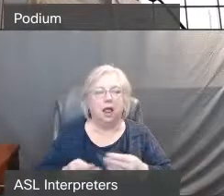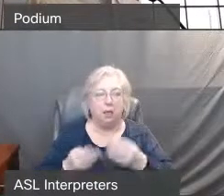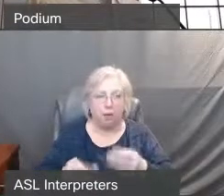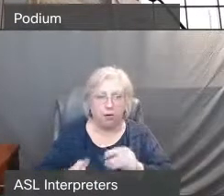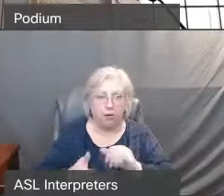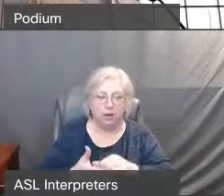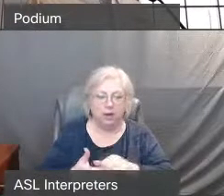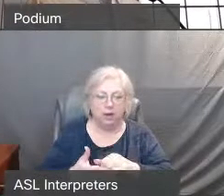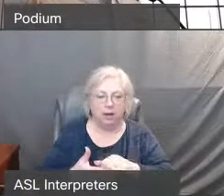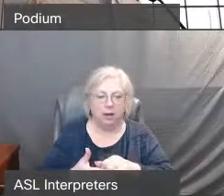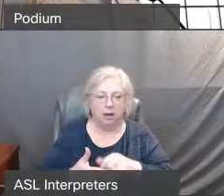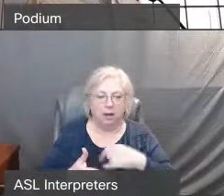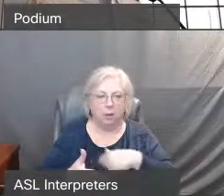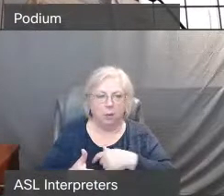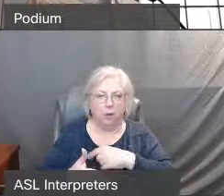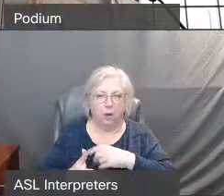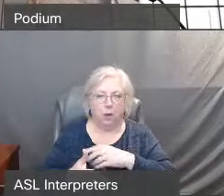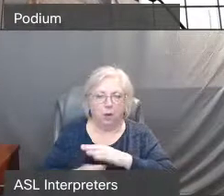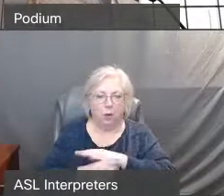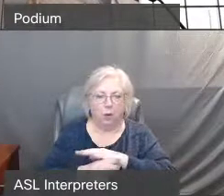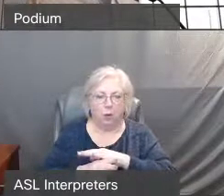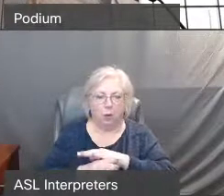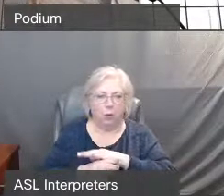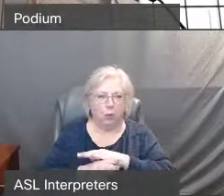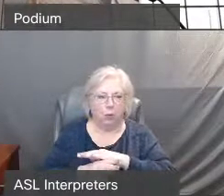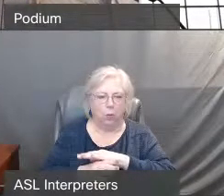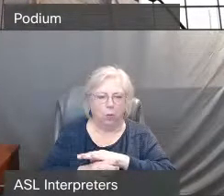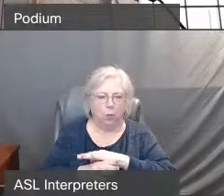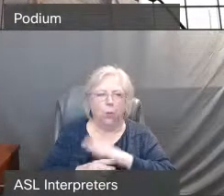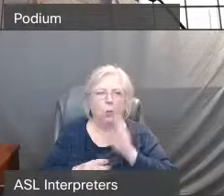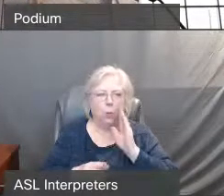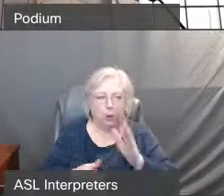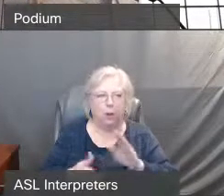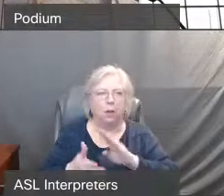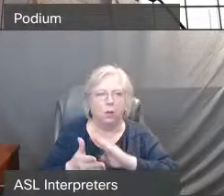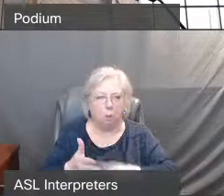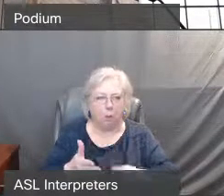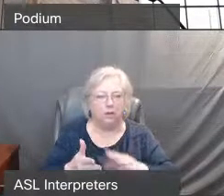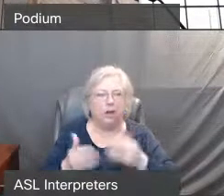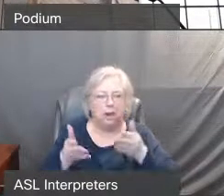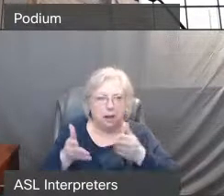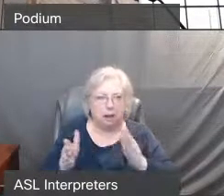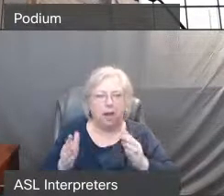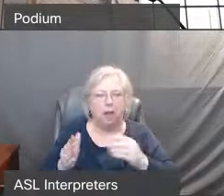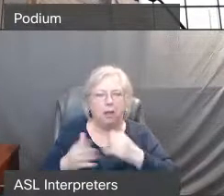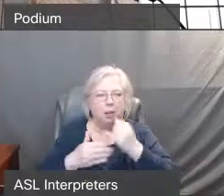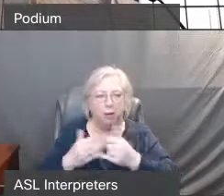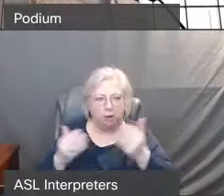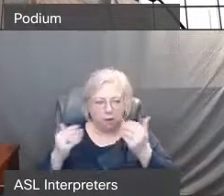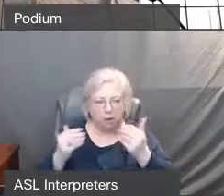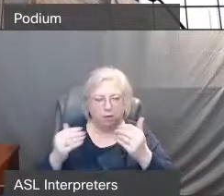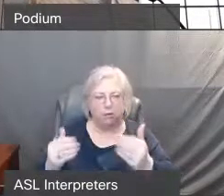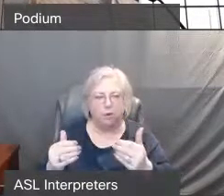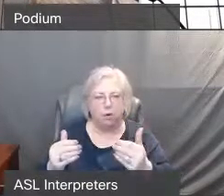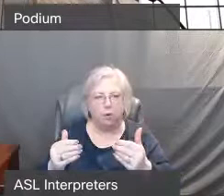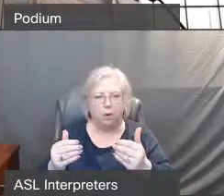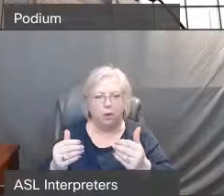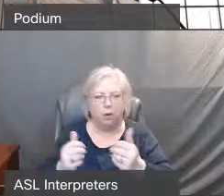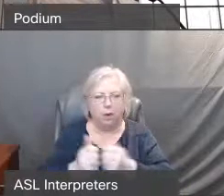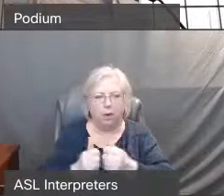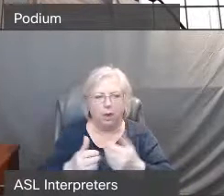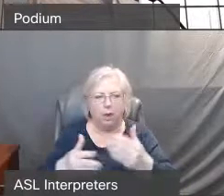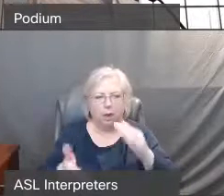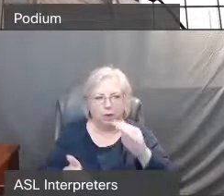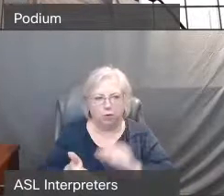would waive the 30-day notice and allow for this project to move forward with a abbreviated notice